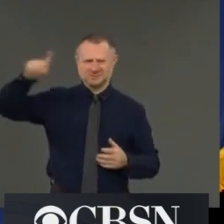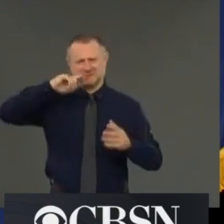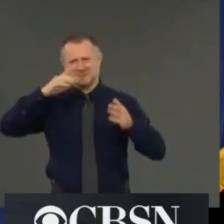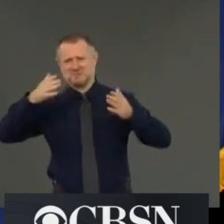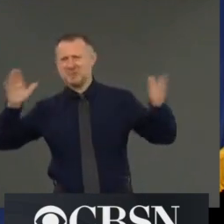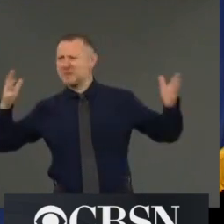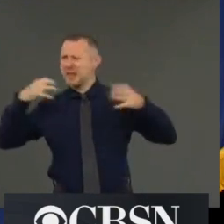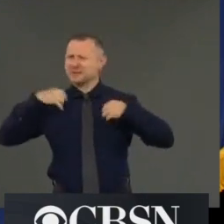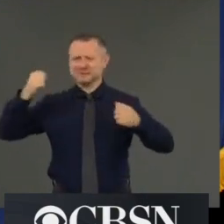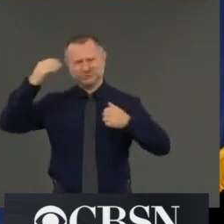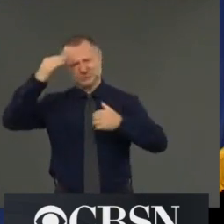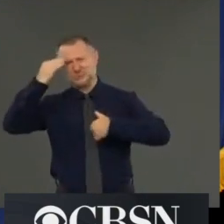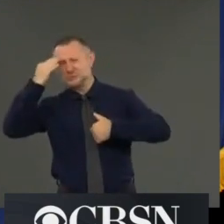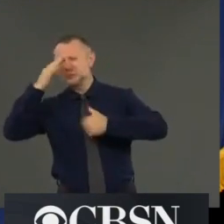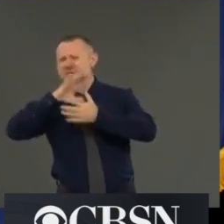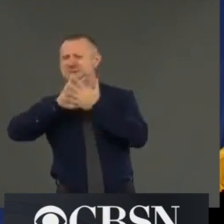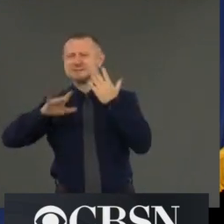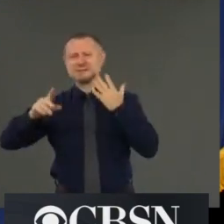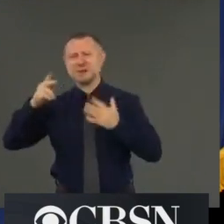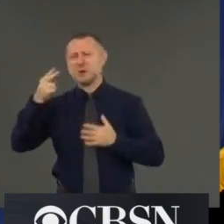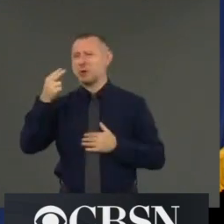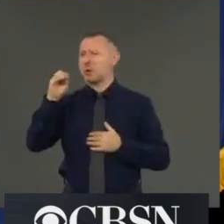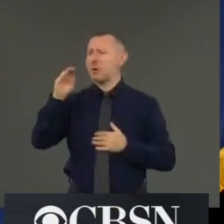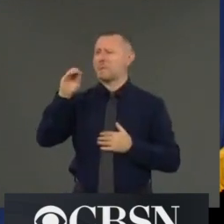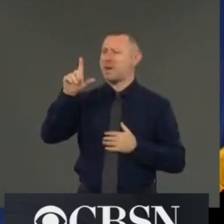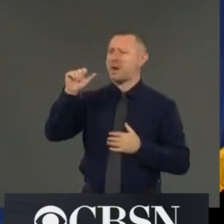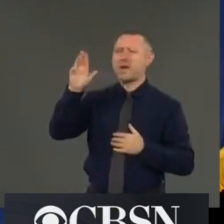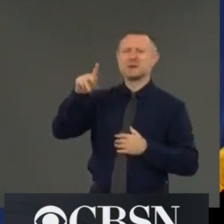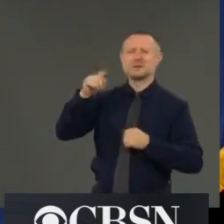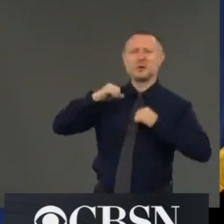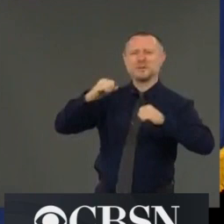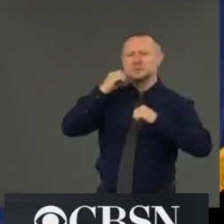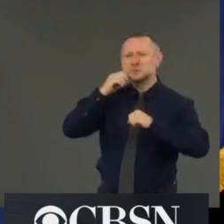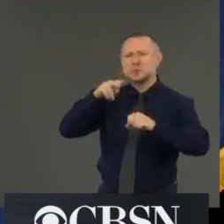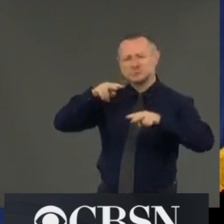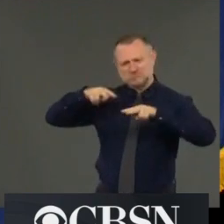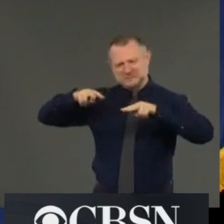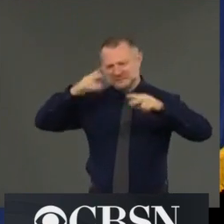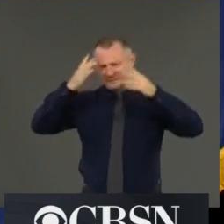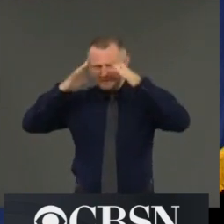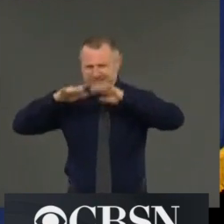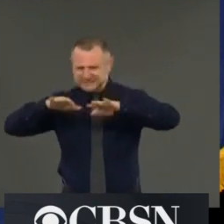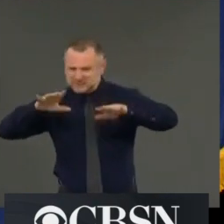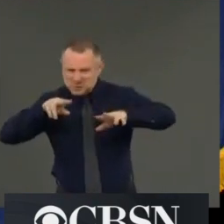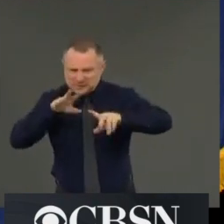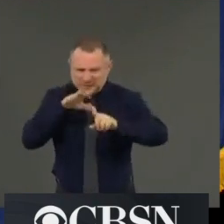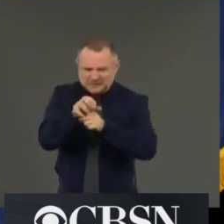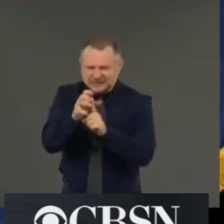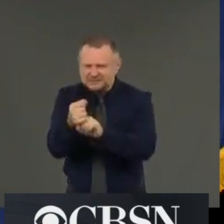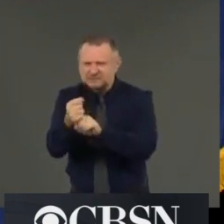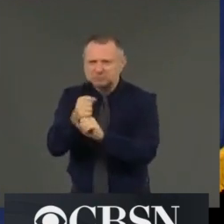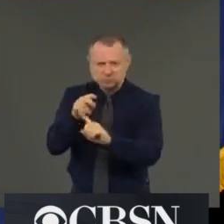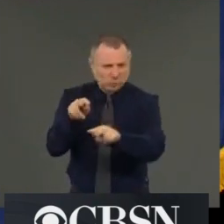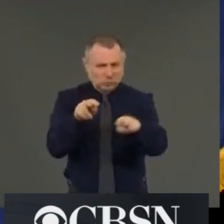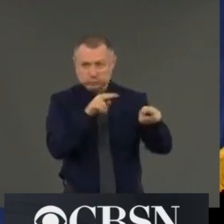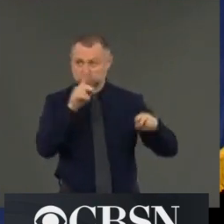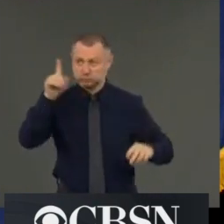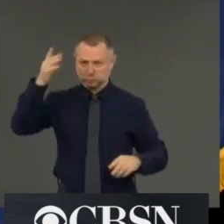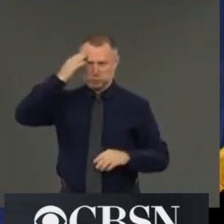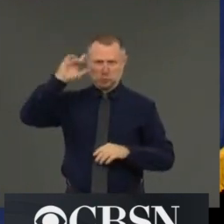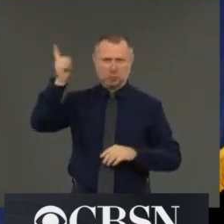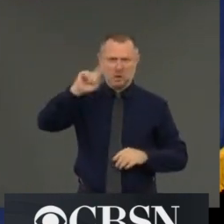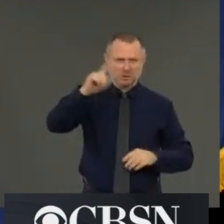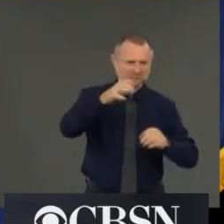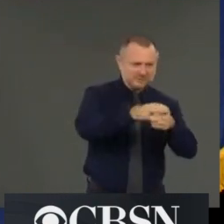security, track diseases around the world and make sure you know where they